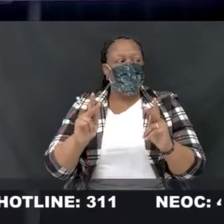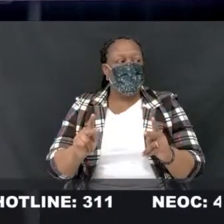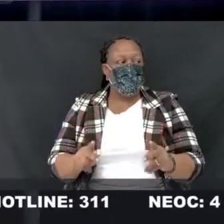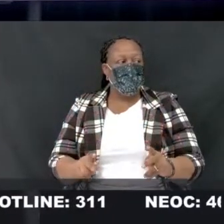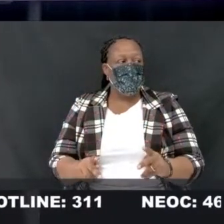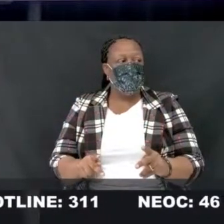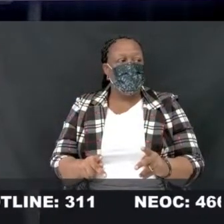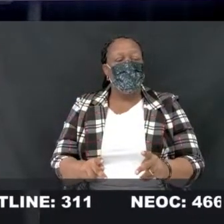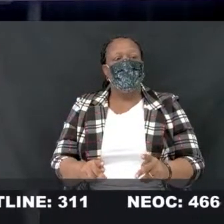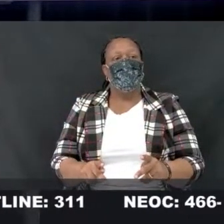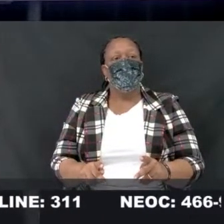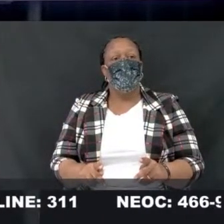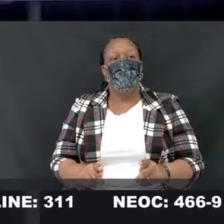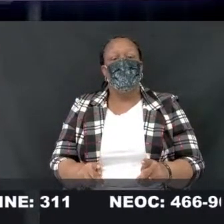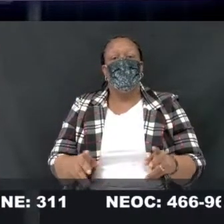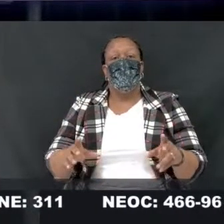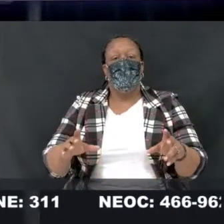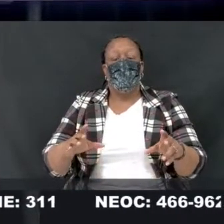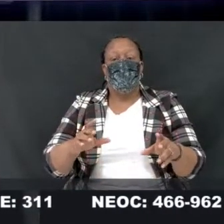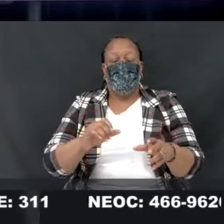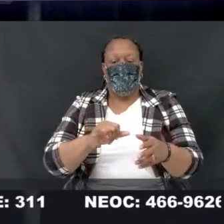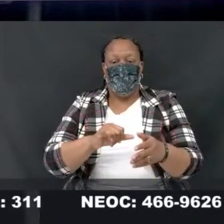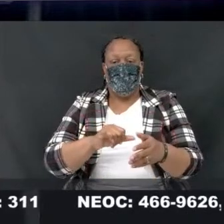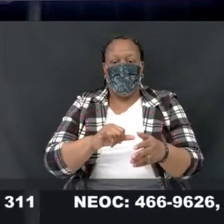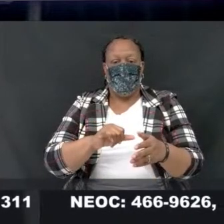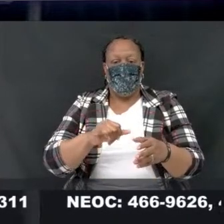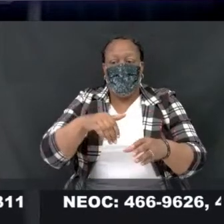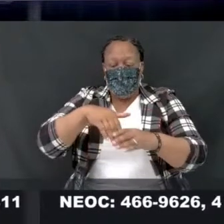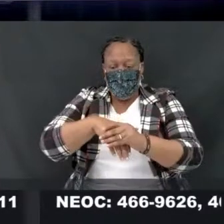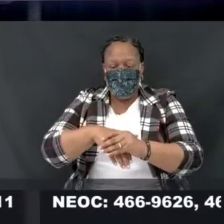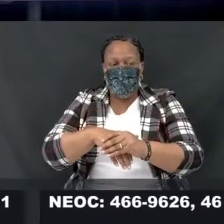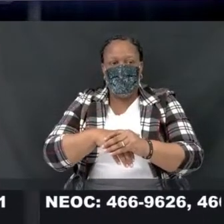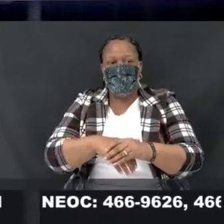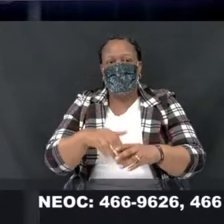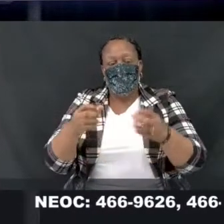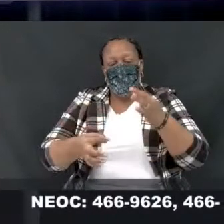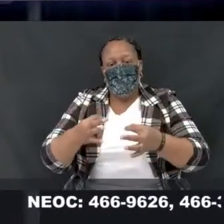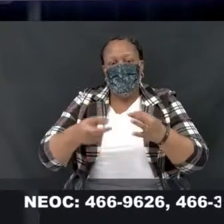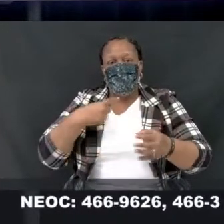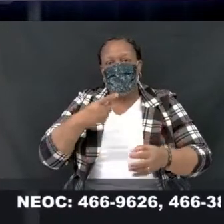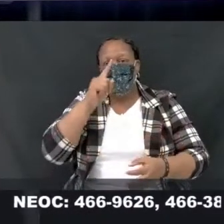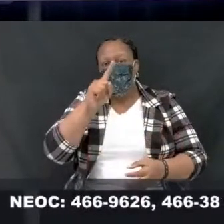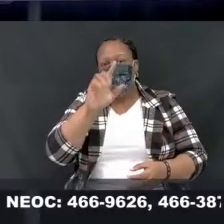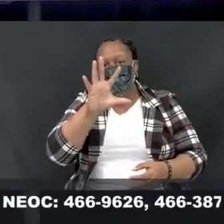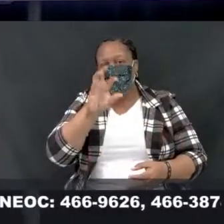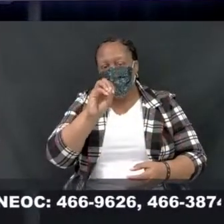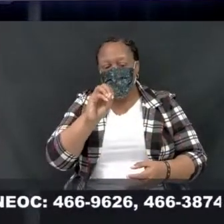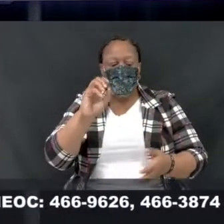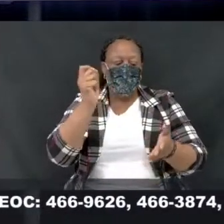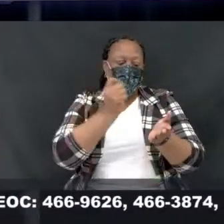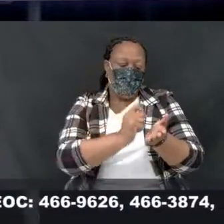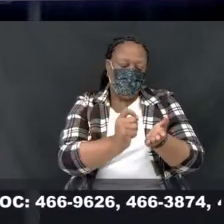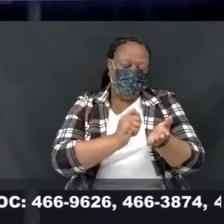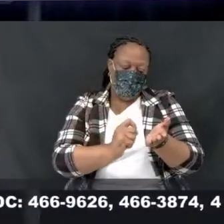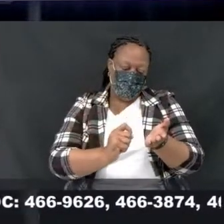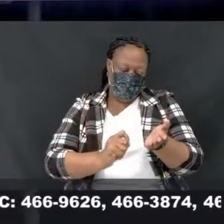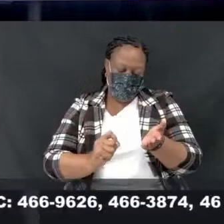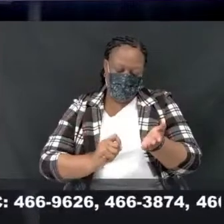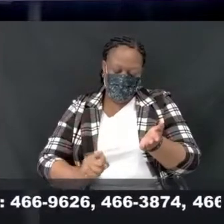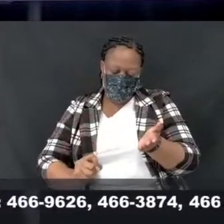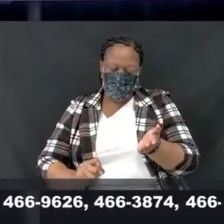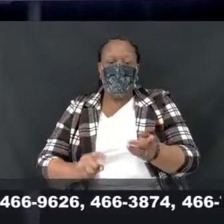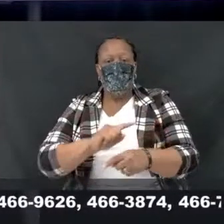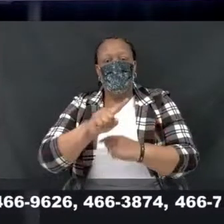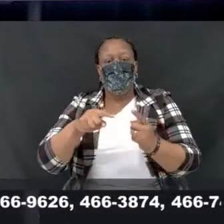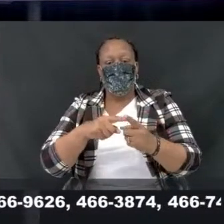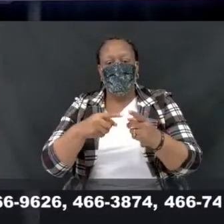exceeded. We continue to appeal to our people's good judgment and sense of personal responsibility